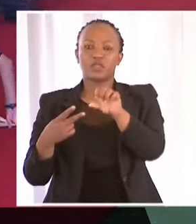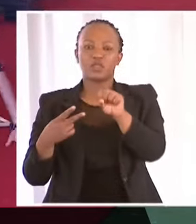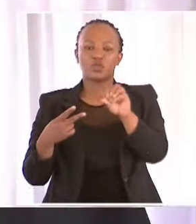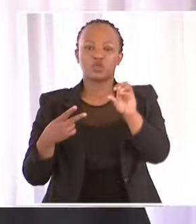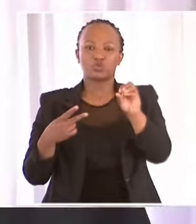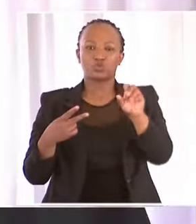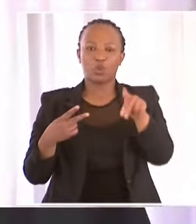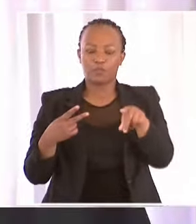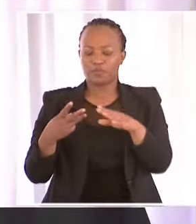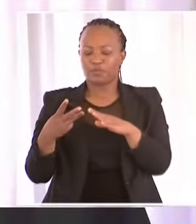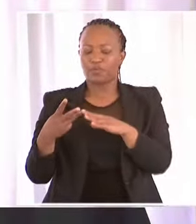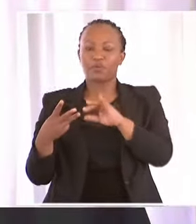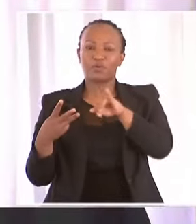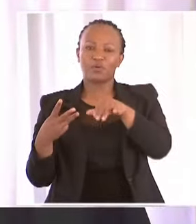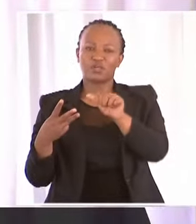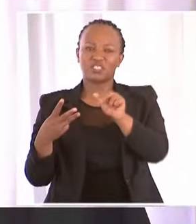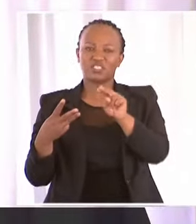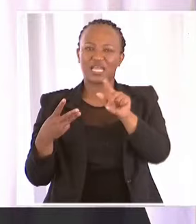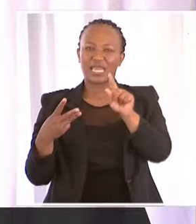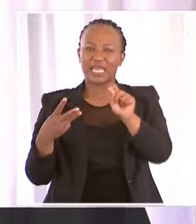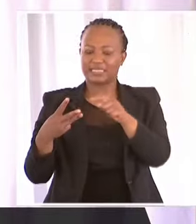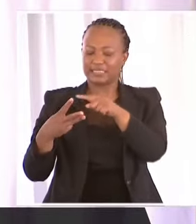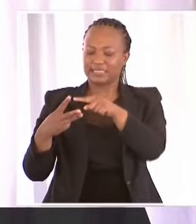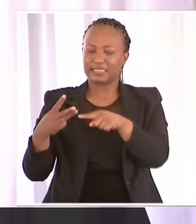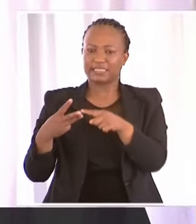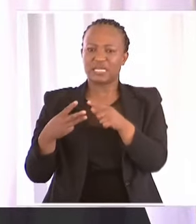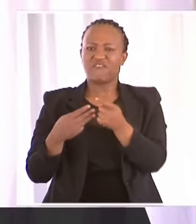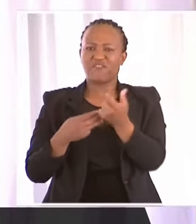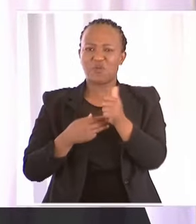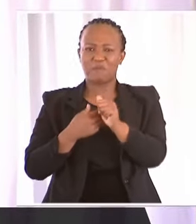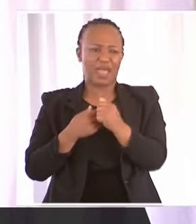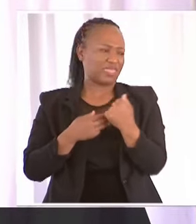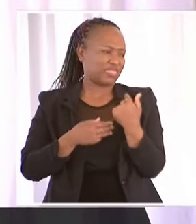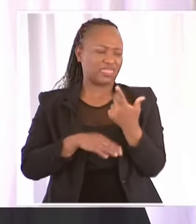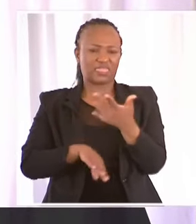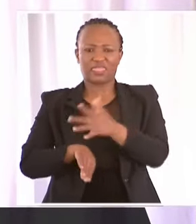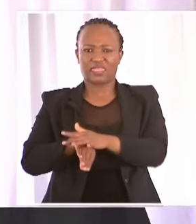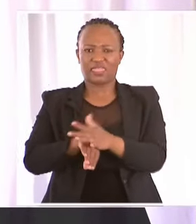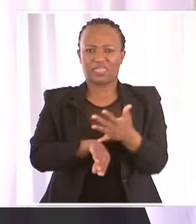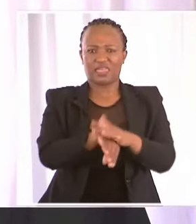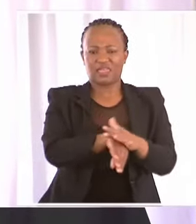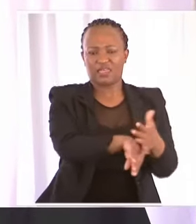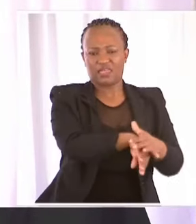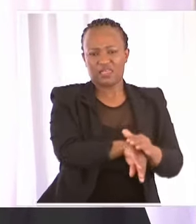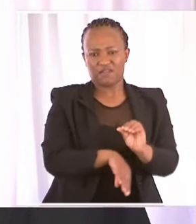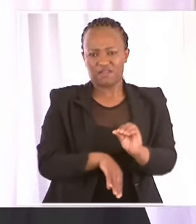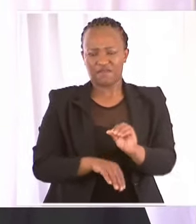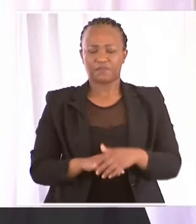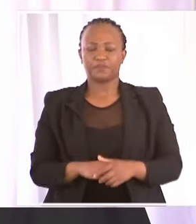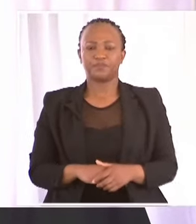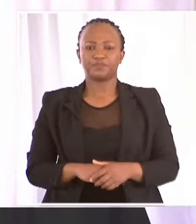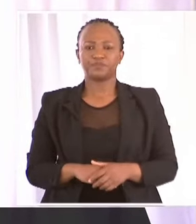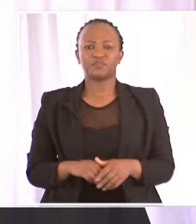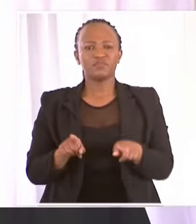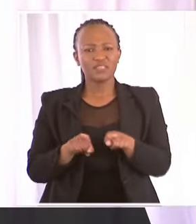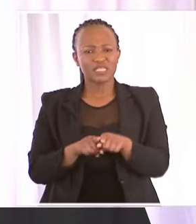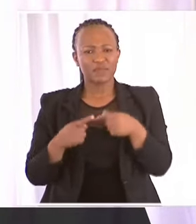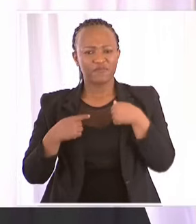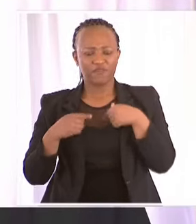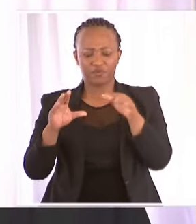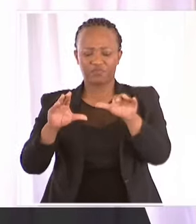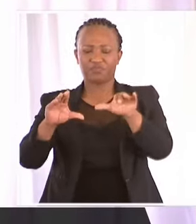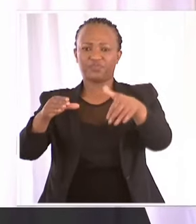months ago. It is a sorrowful occasion for the African National Congress and